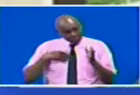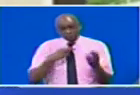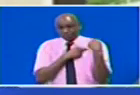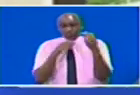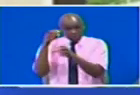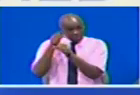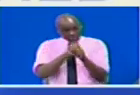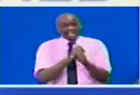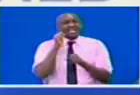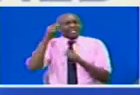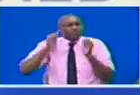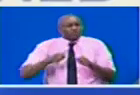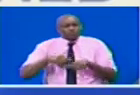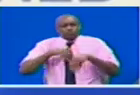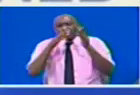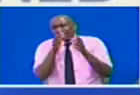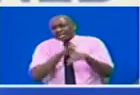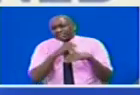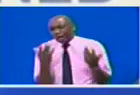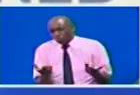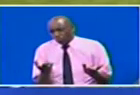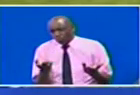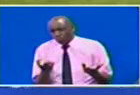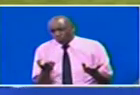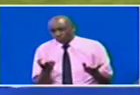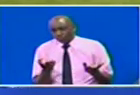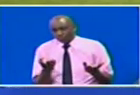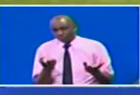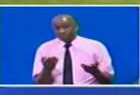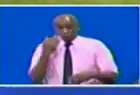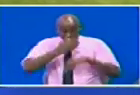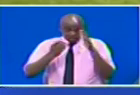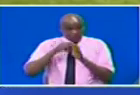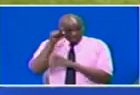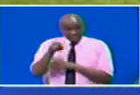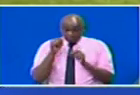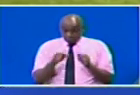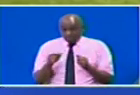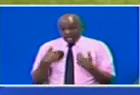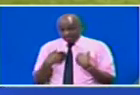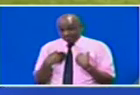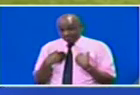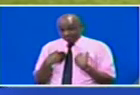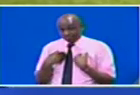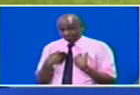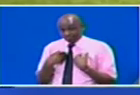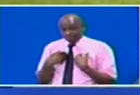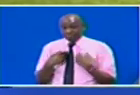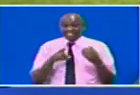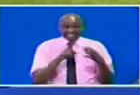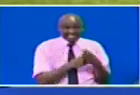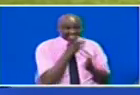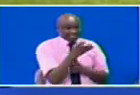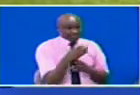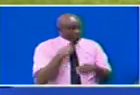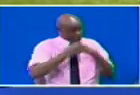for Kenya to pursue nuclear energy. Construction of nuclear power plant doesn't happen overnight. So starting the construction